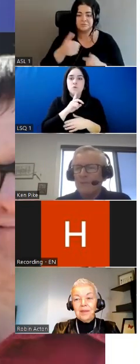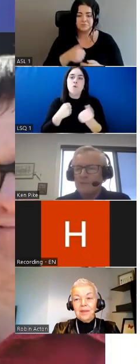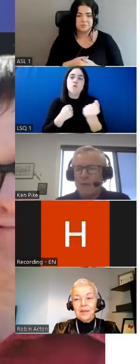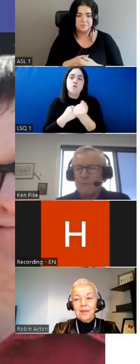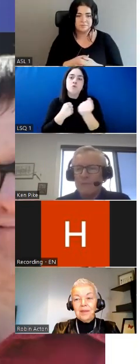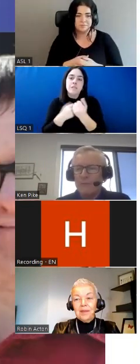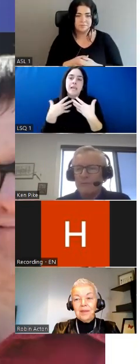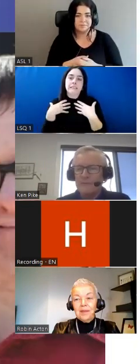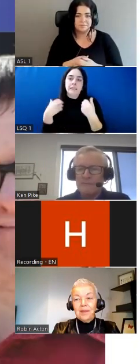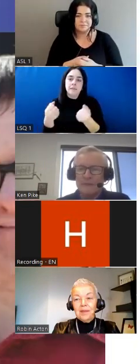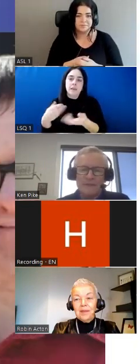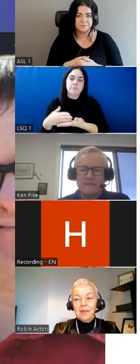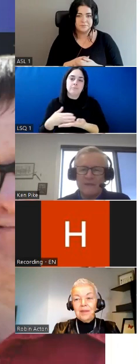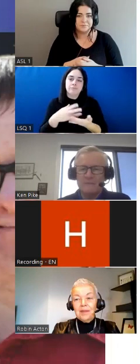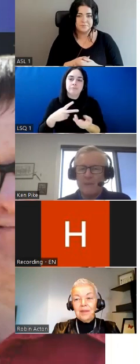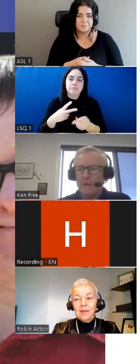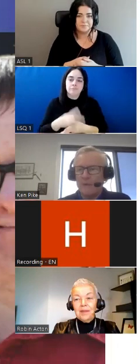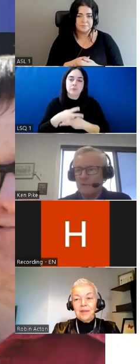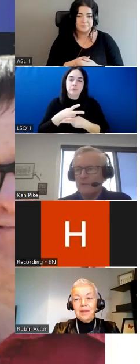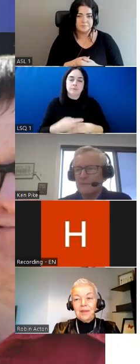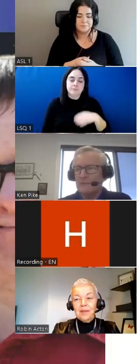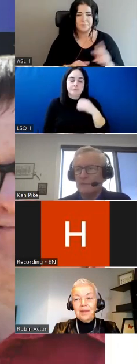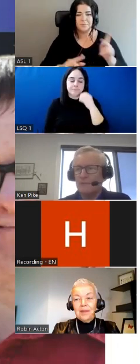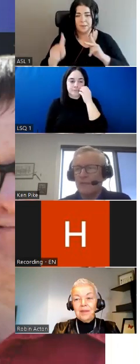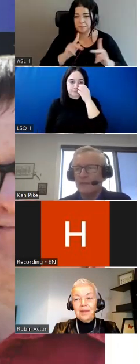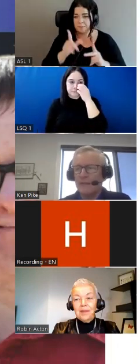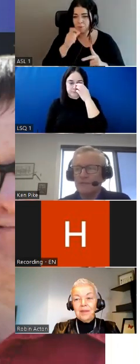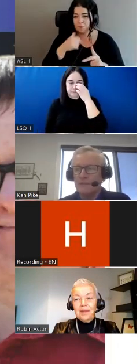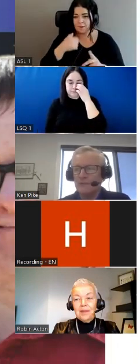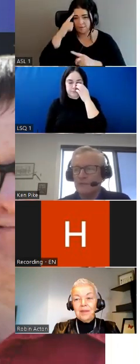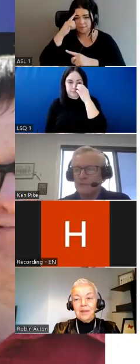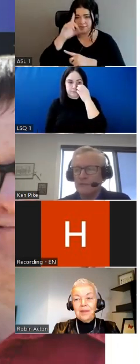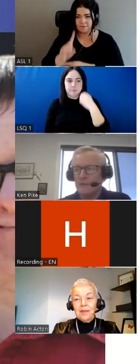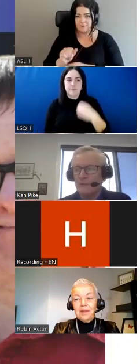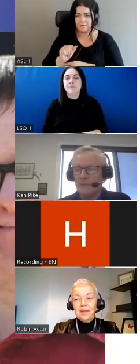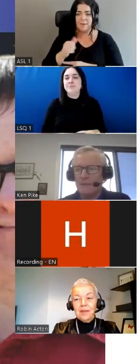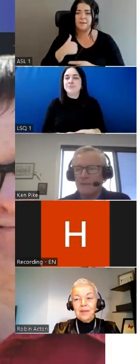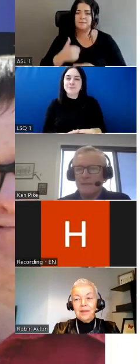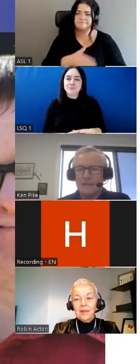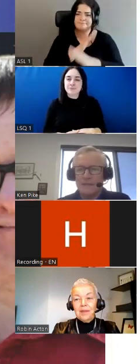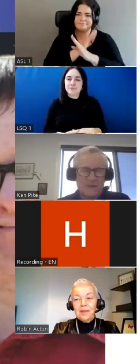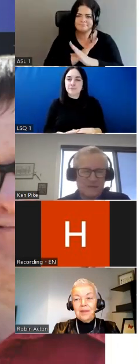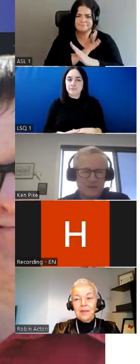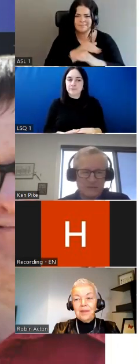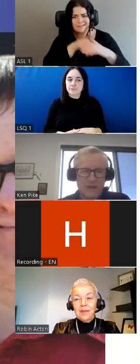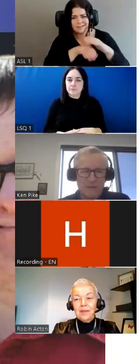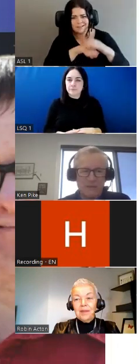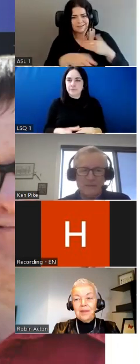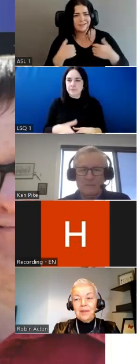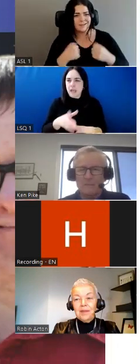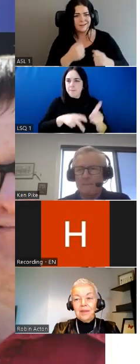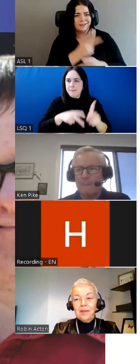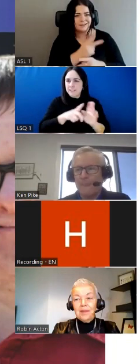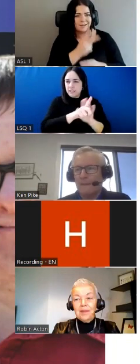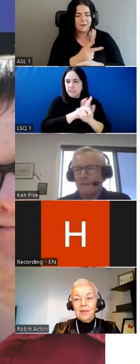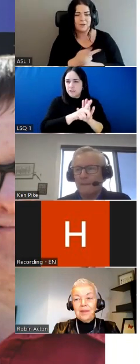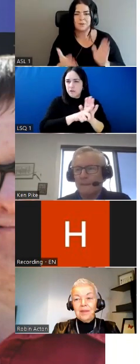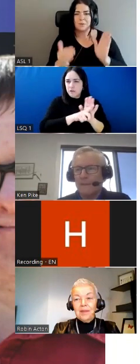A big reason why people with disabilities face barriers to getting health services they need is because of